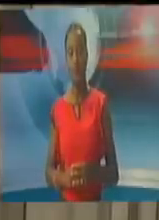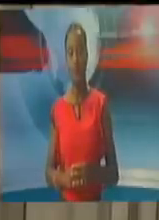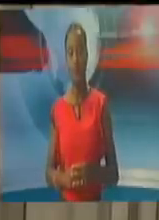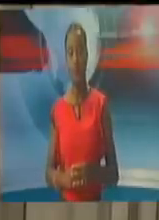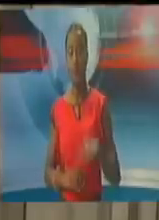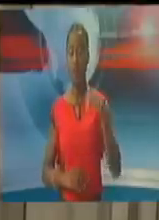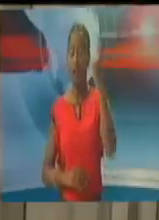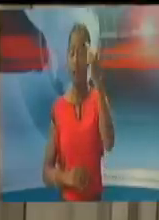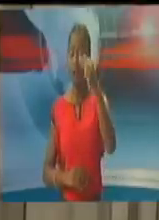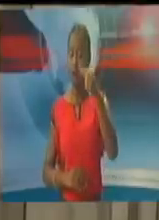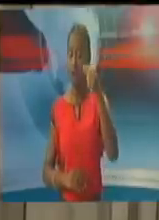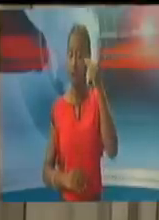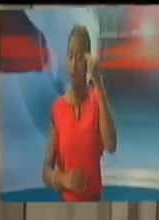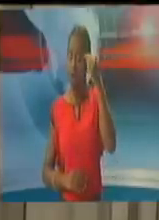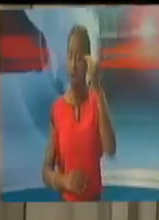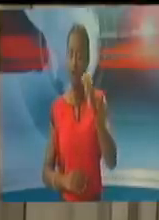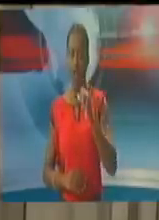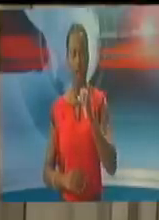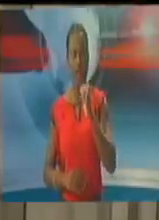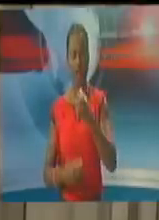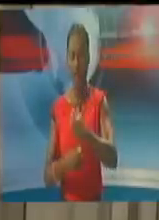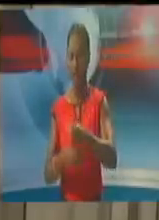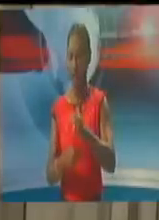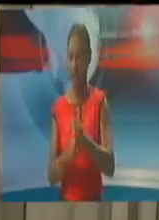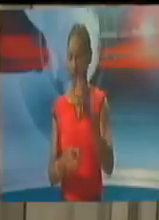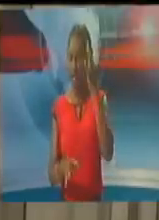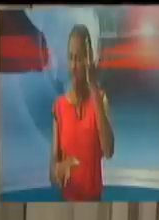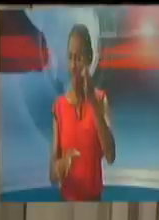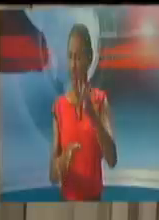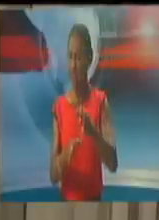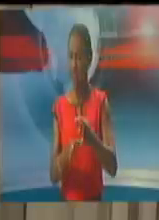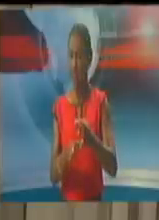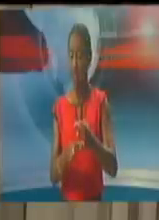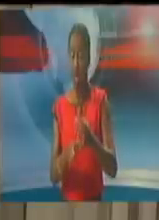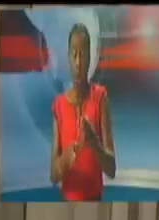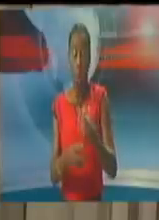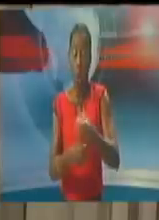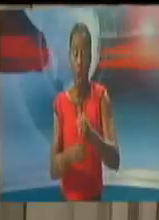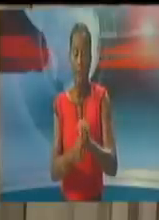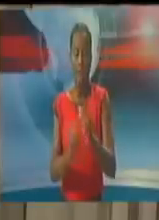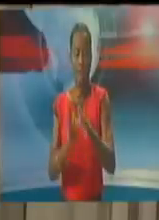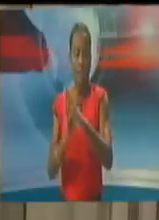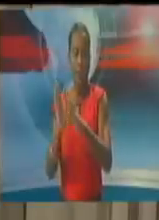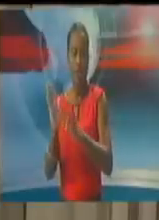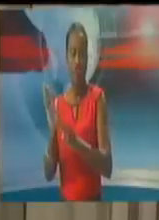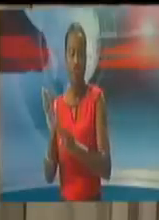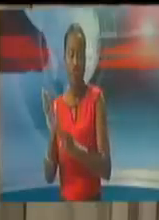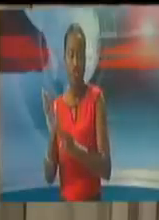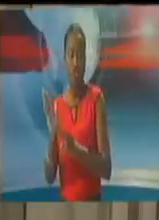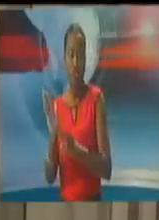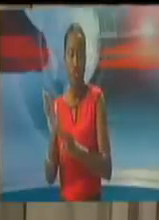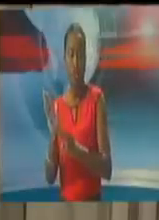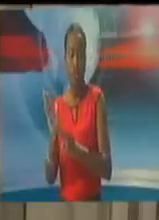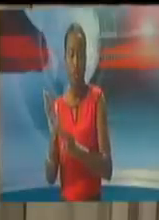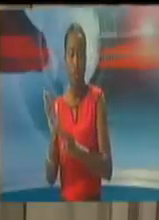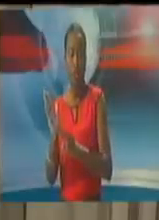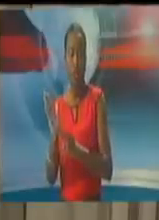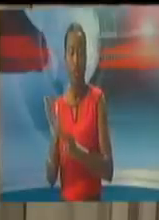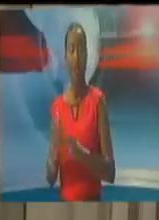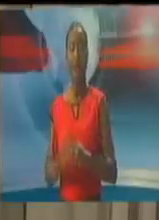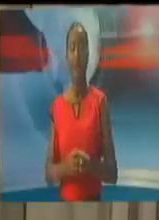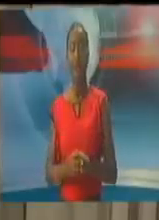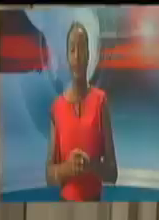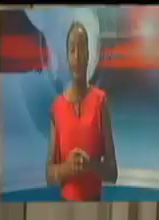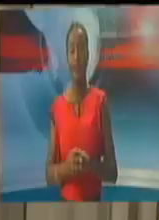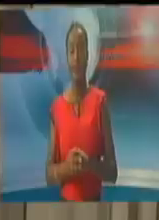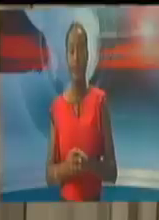made any of our decisions or implemented any of the measures that we all now live with in this